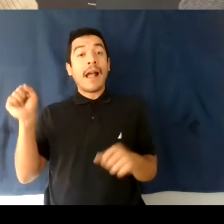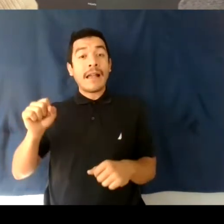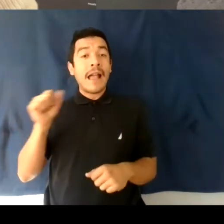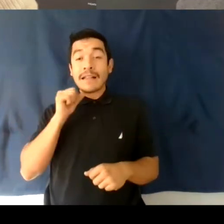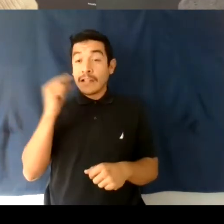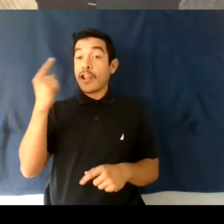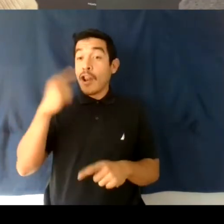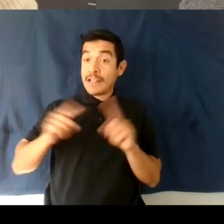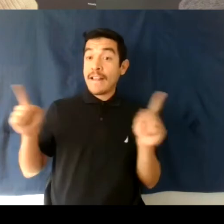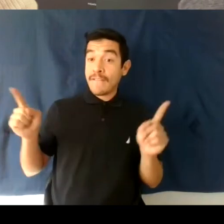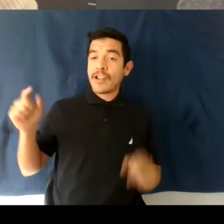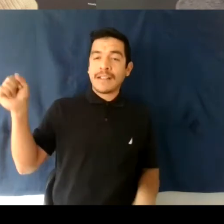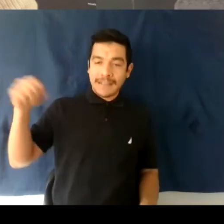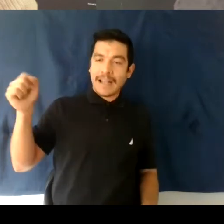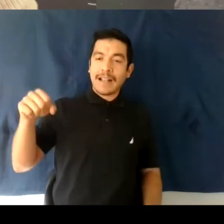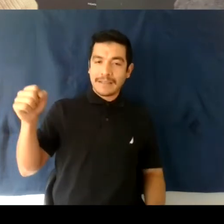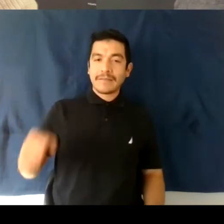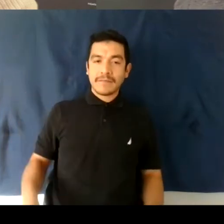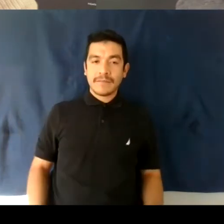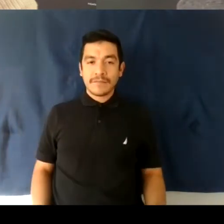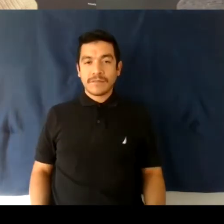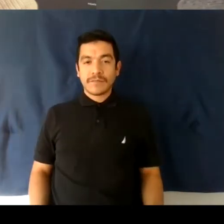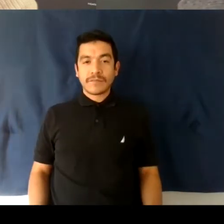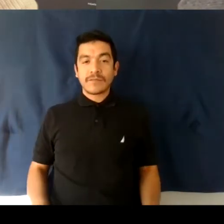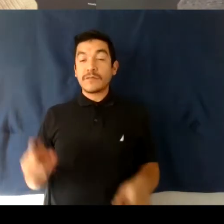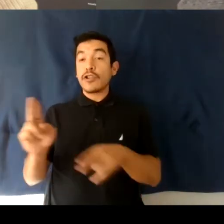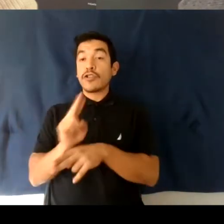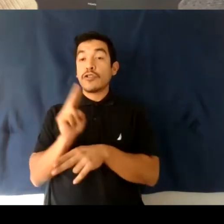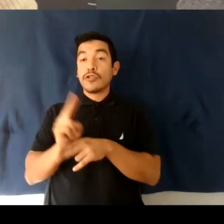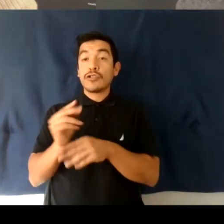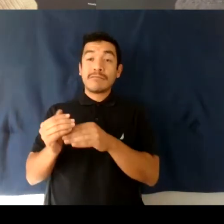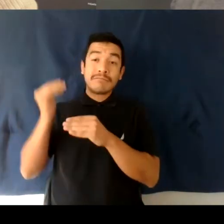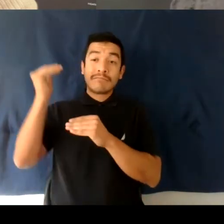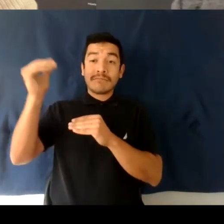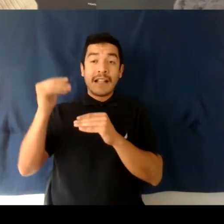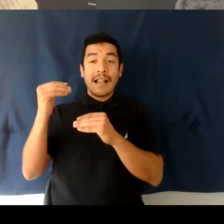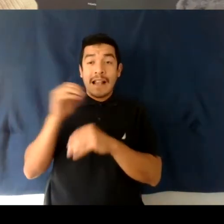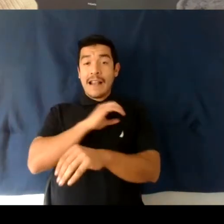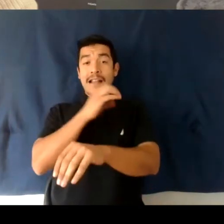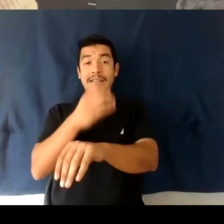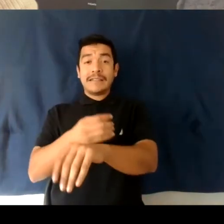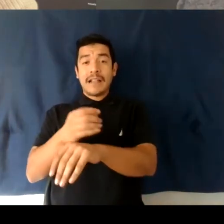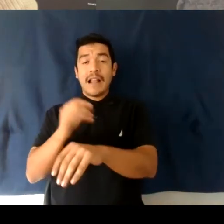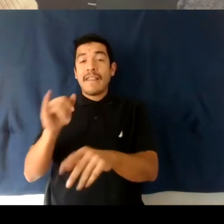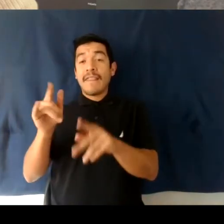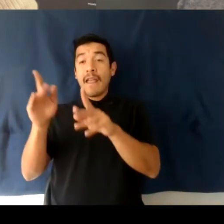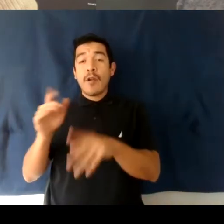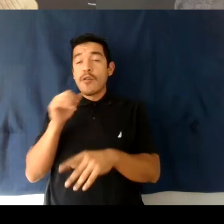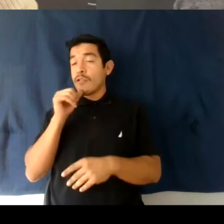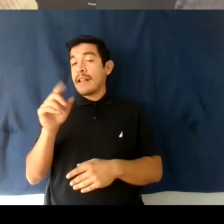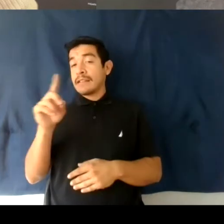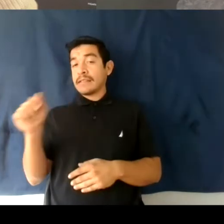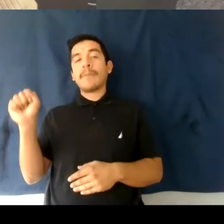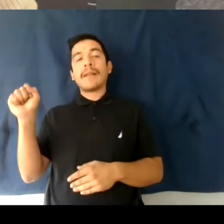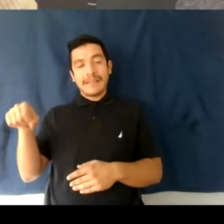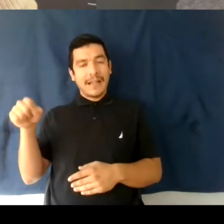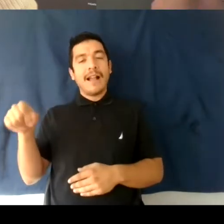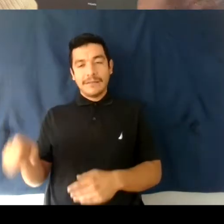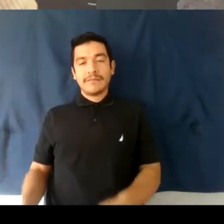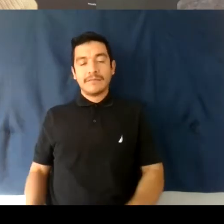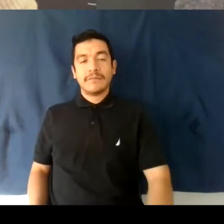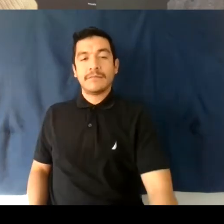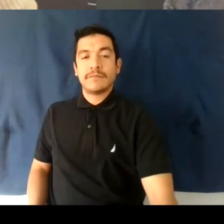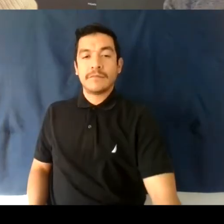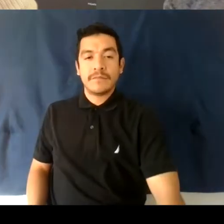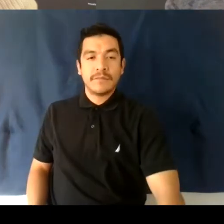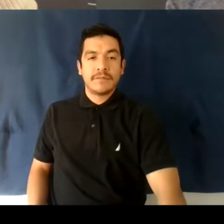look different? Yes, it does. Does it use a certain amount of level of energy than that person who is non-disabled? Yes, it does. So